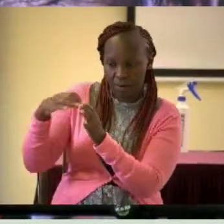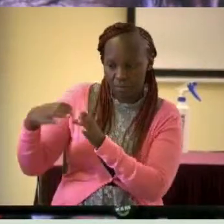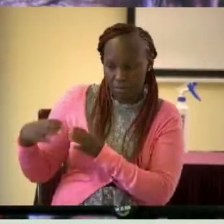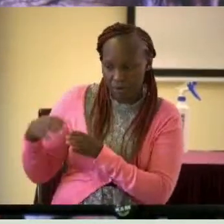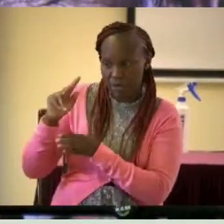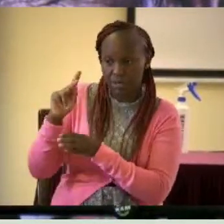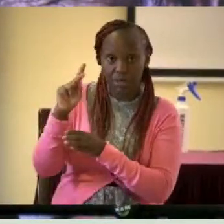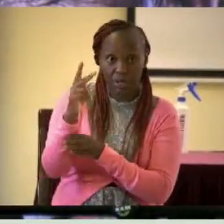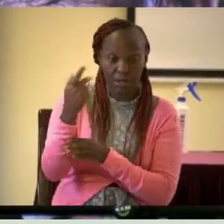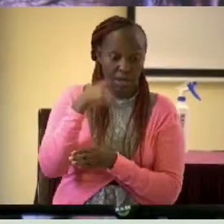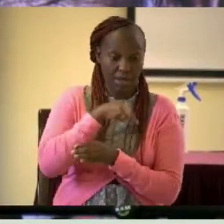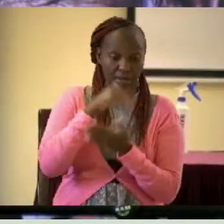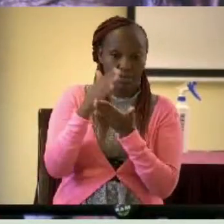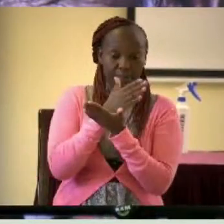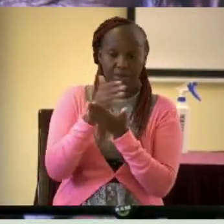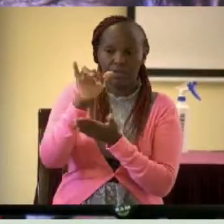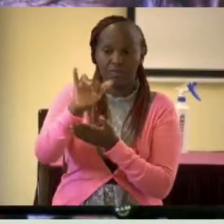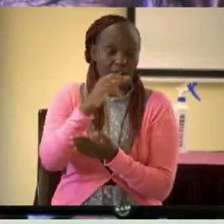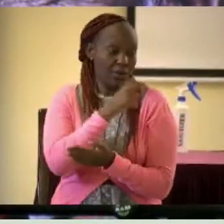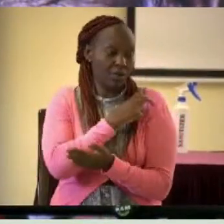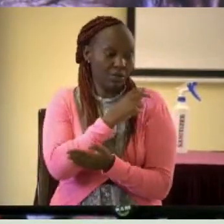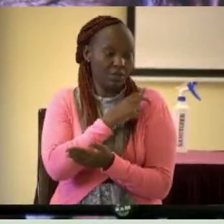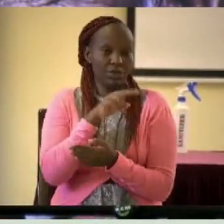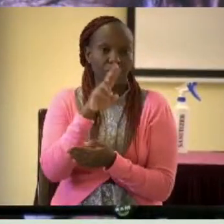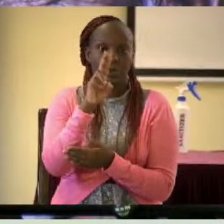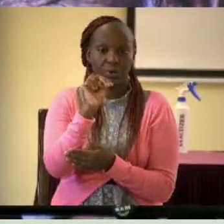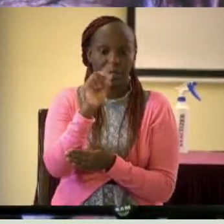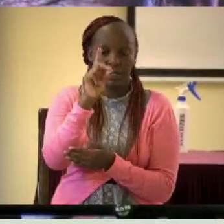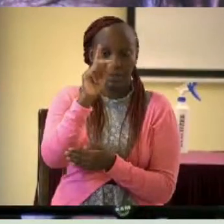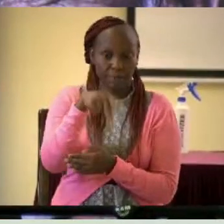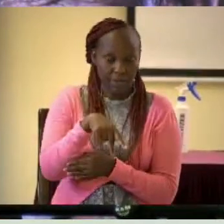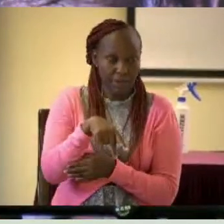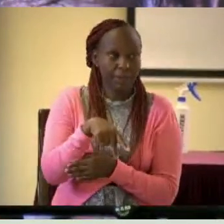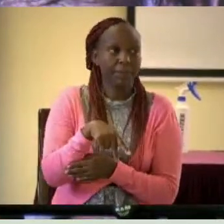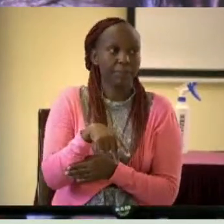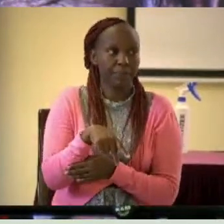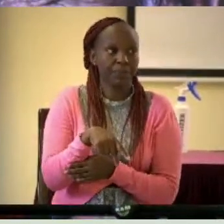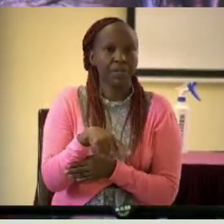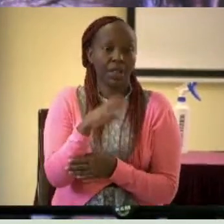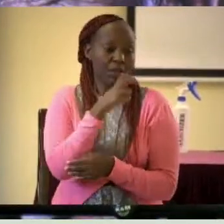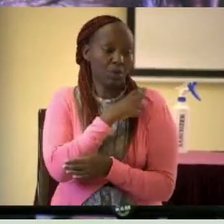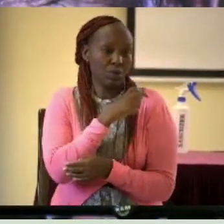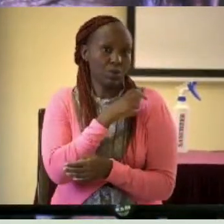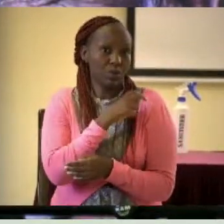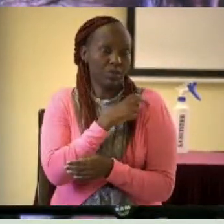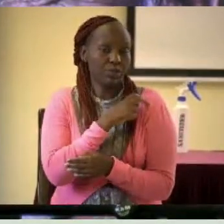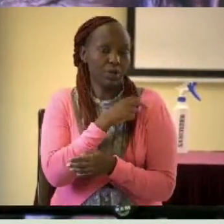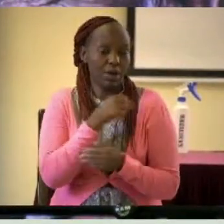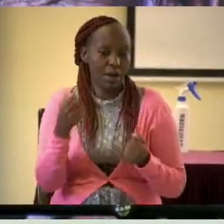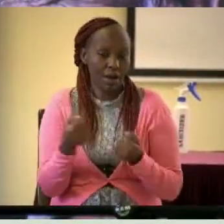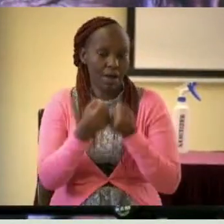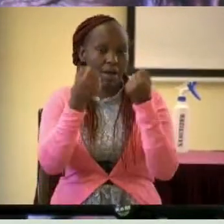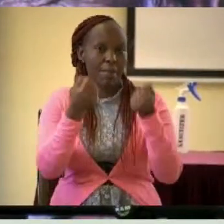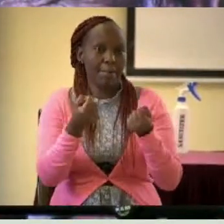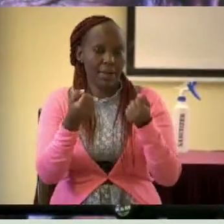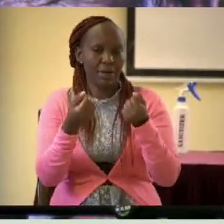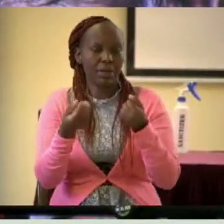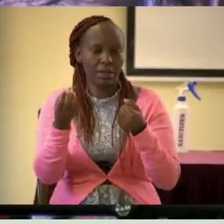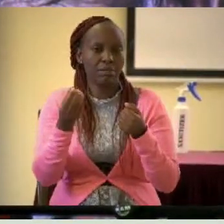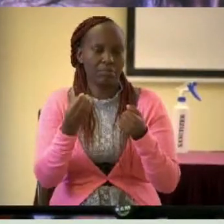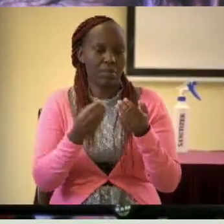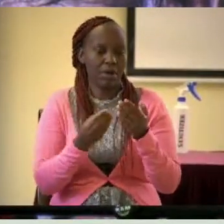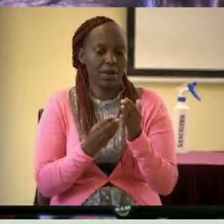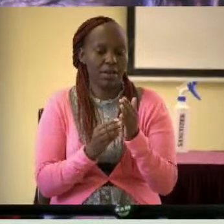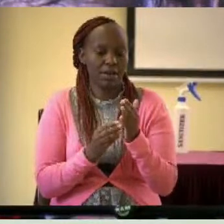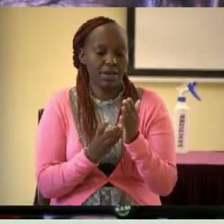were part of that consultation as UNDP, and the consultations culminated in the design of a